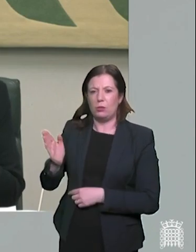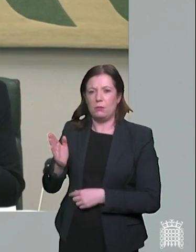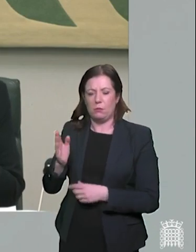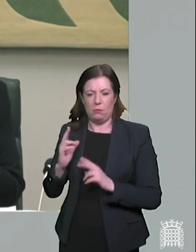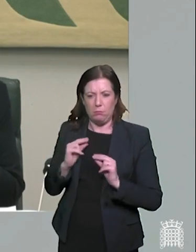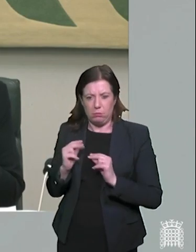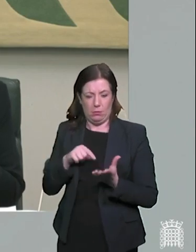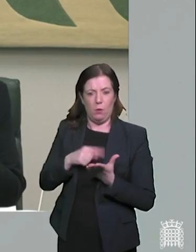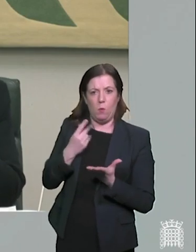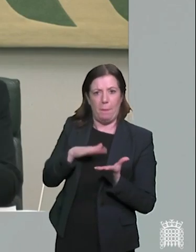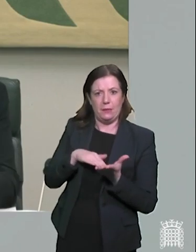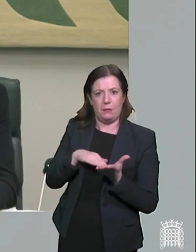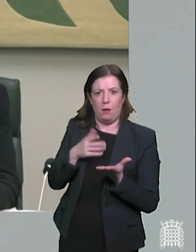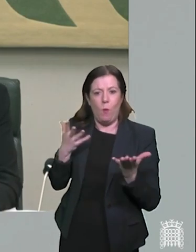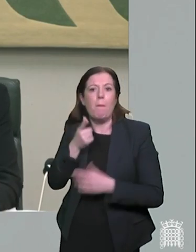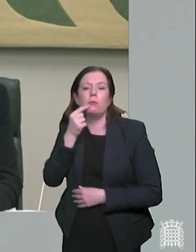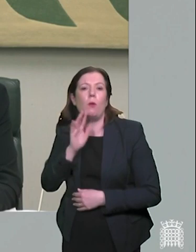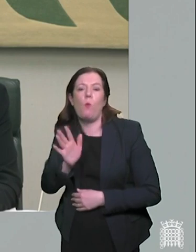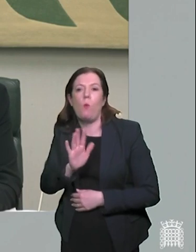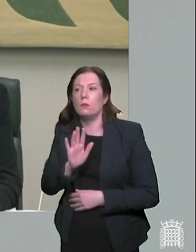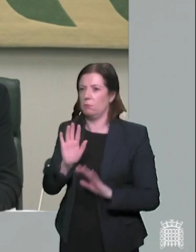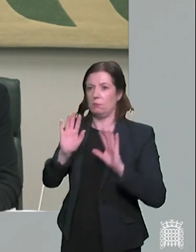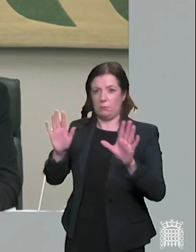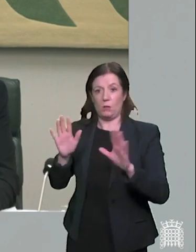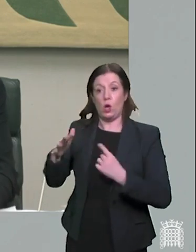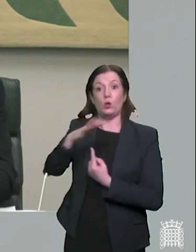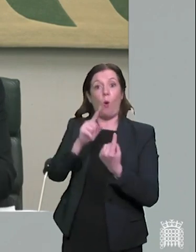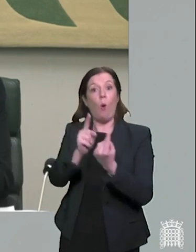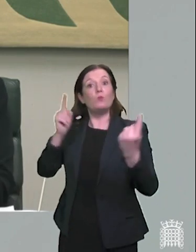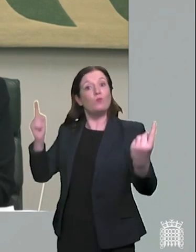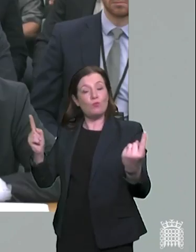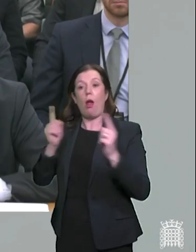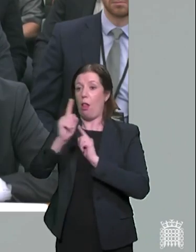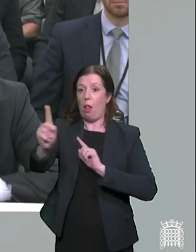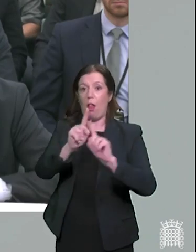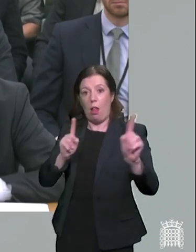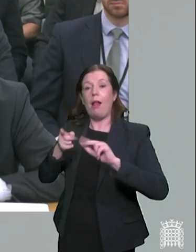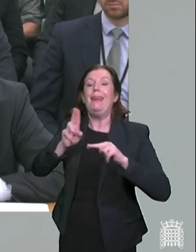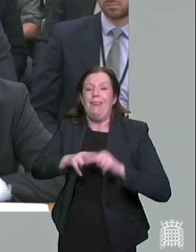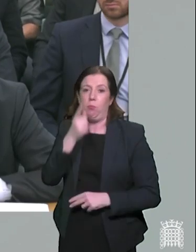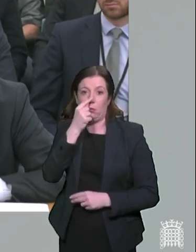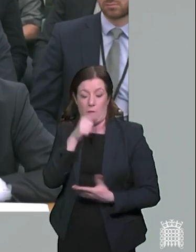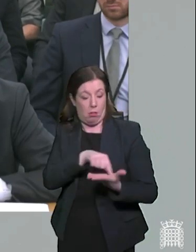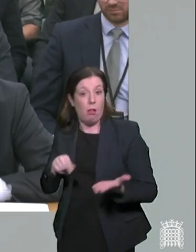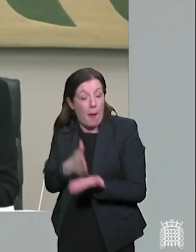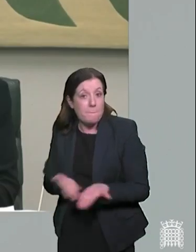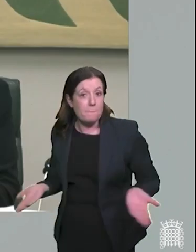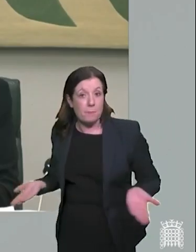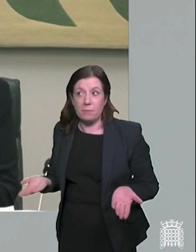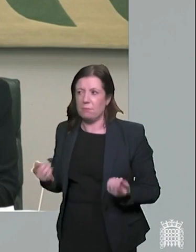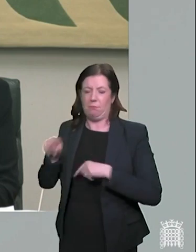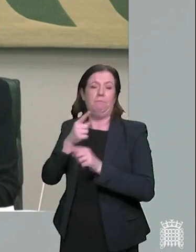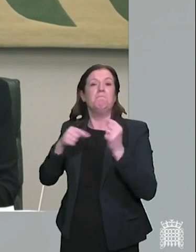where possible. It doesn't say that. The objective of social distancing is to maintain social distancing wherever possible. That's what it says. What is